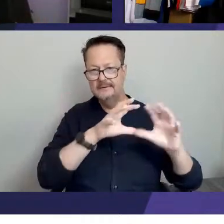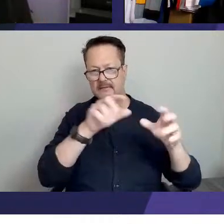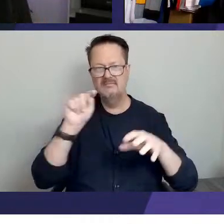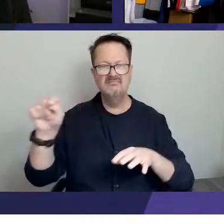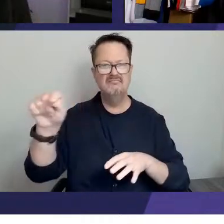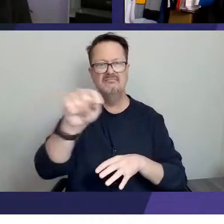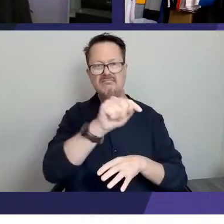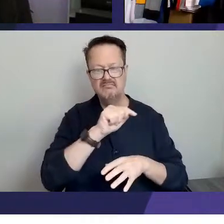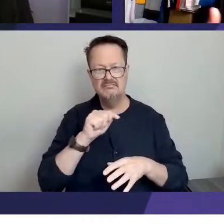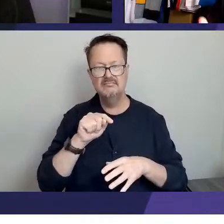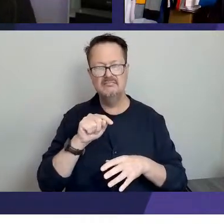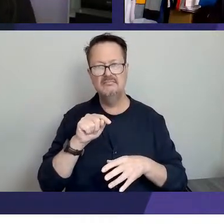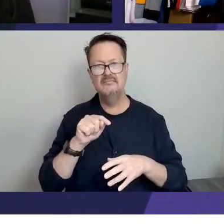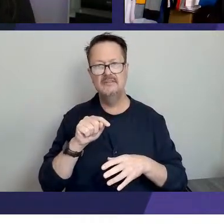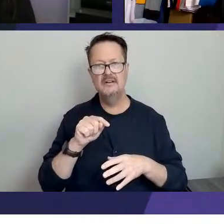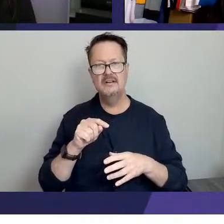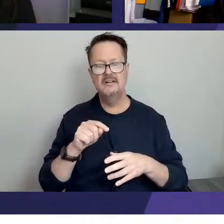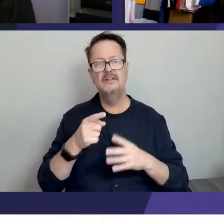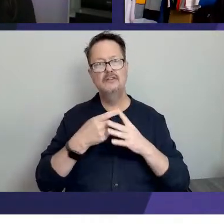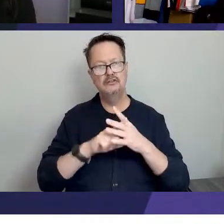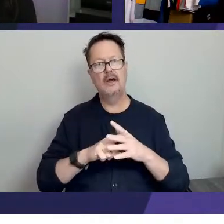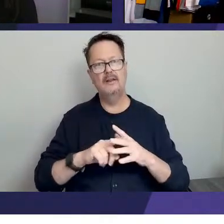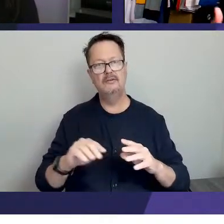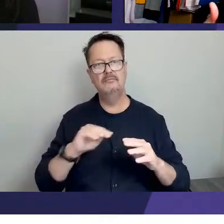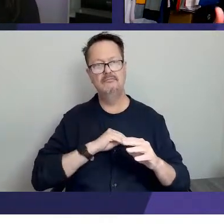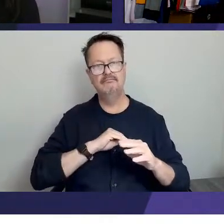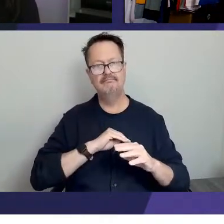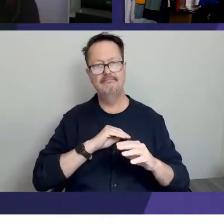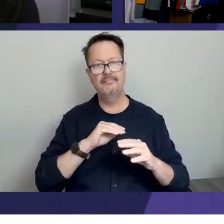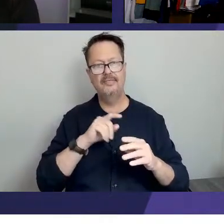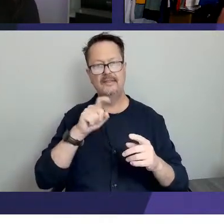which are starting to meet the need of